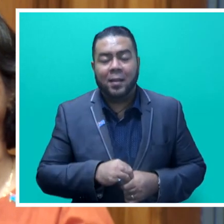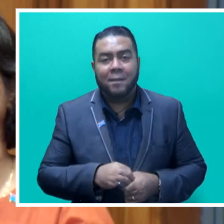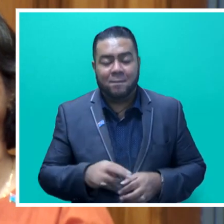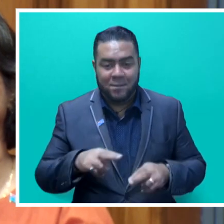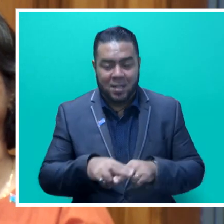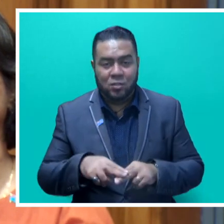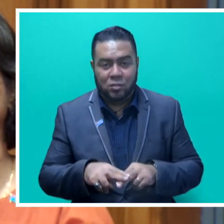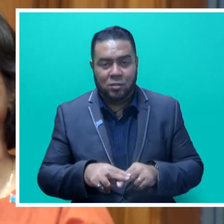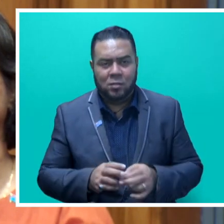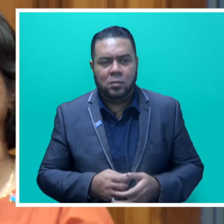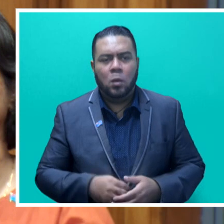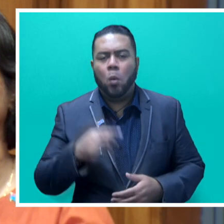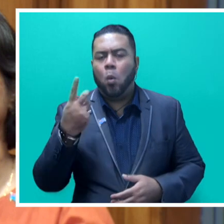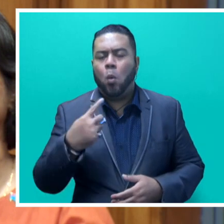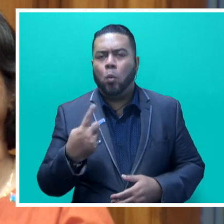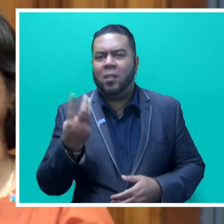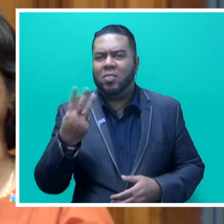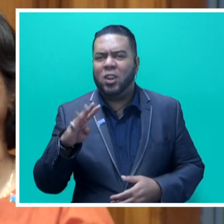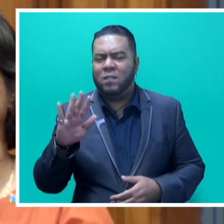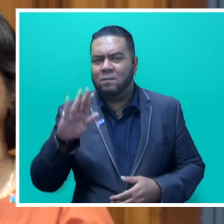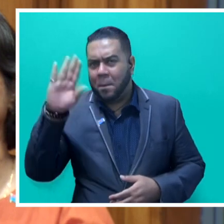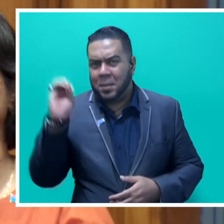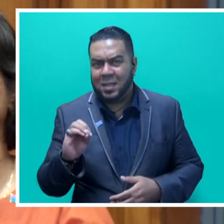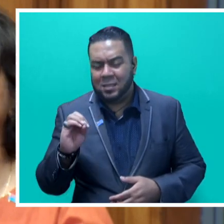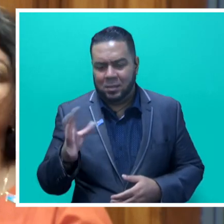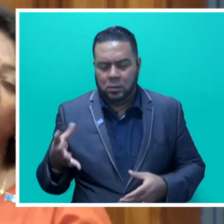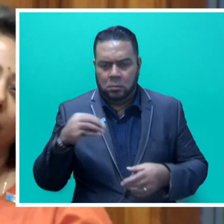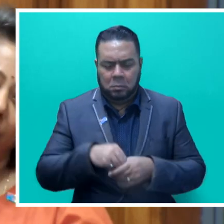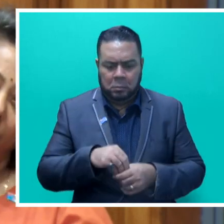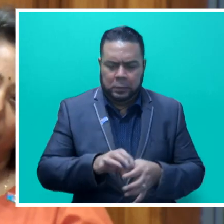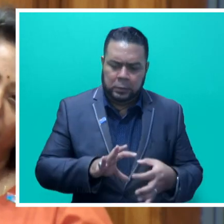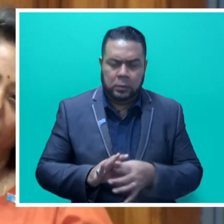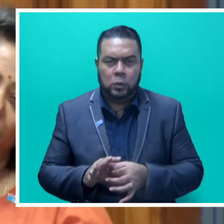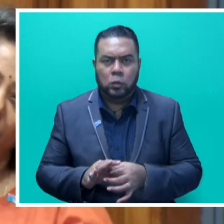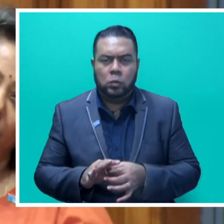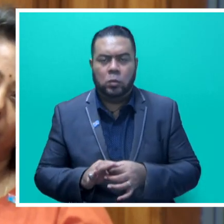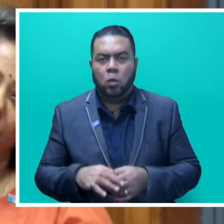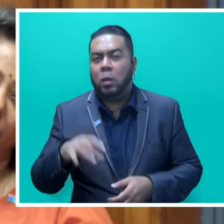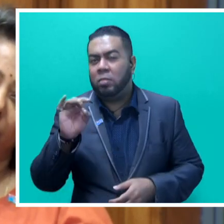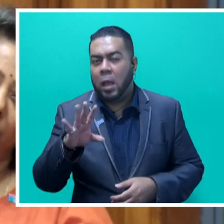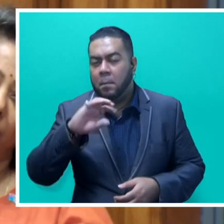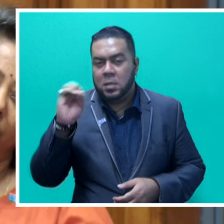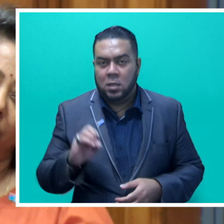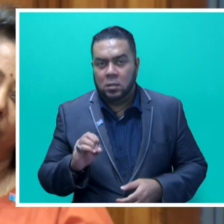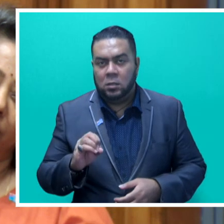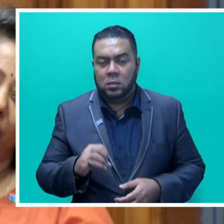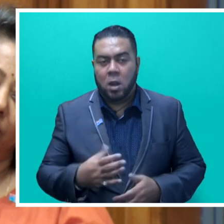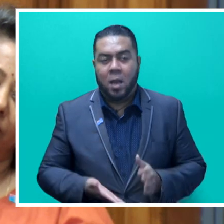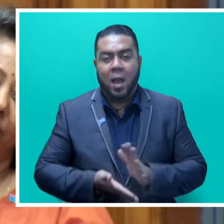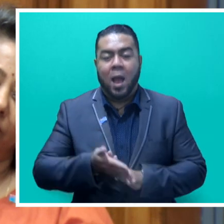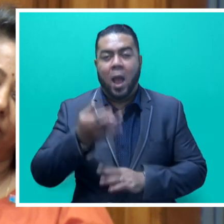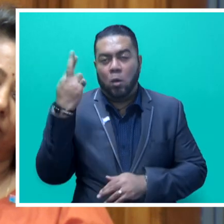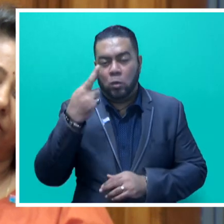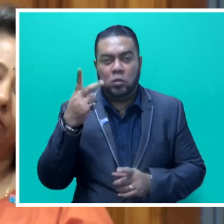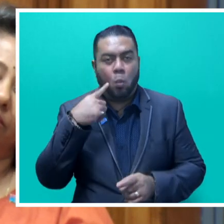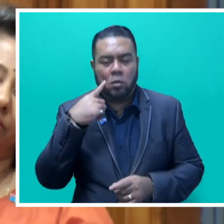in Fiji, only 35% are connected to metered tap water, and about 10% relies on high-risk water